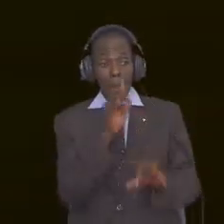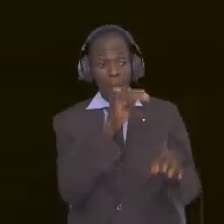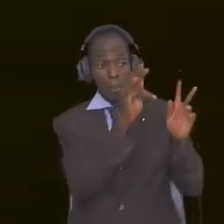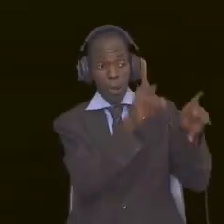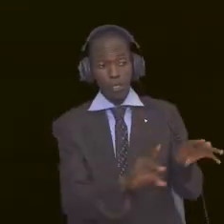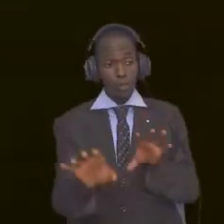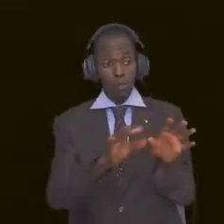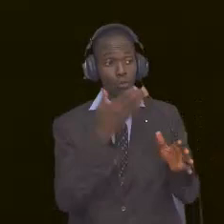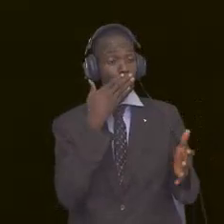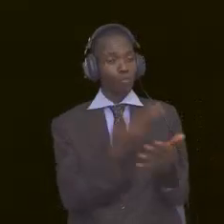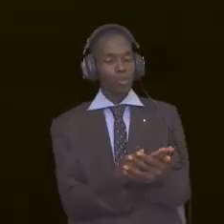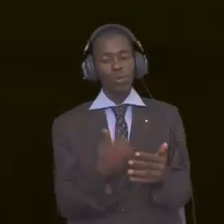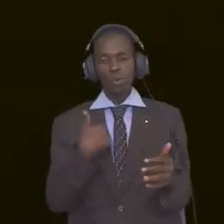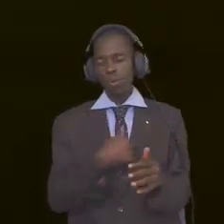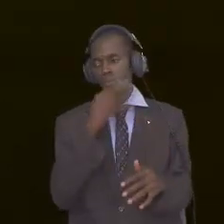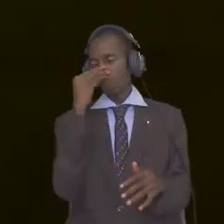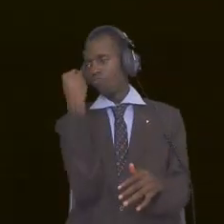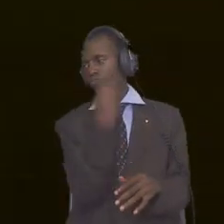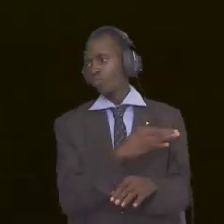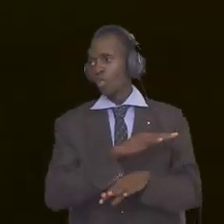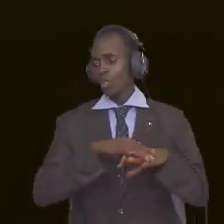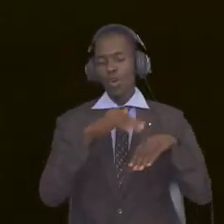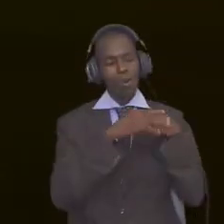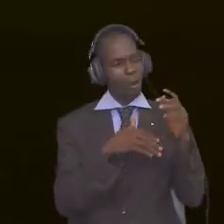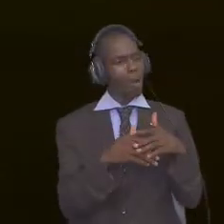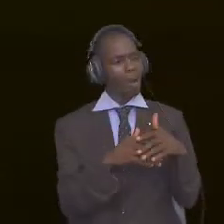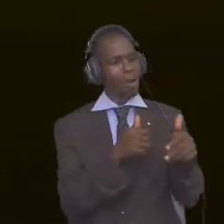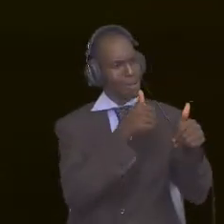comment. When they do right, we never say, that's